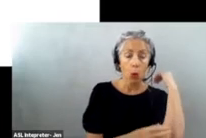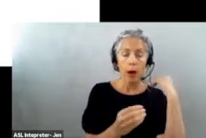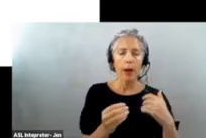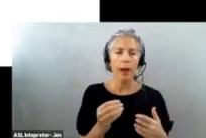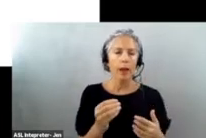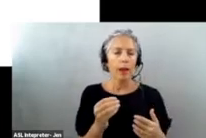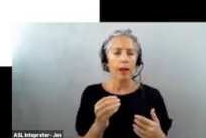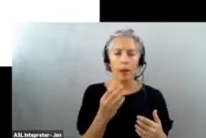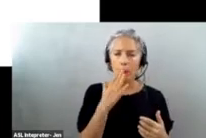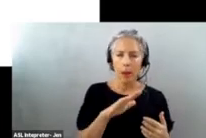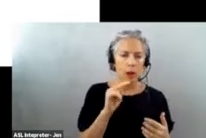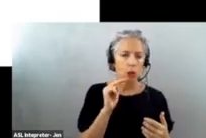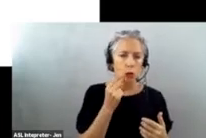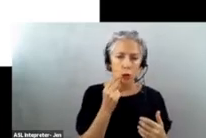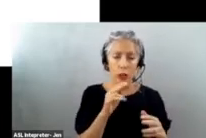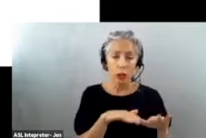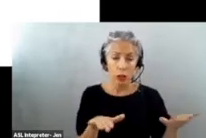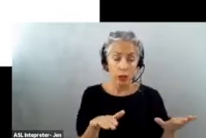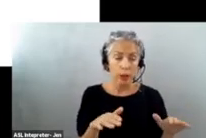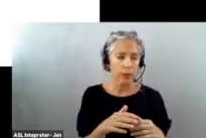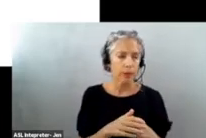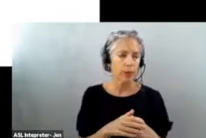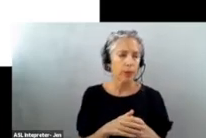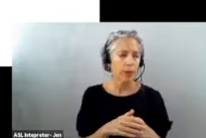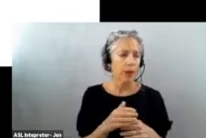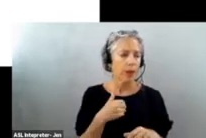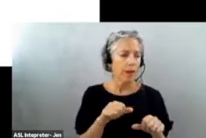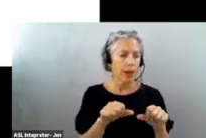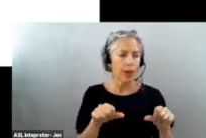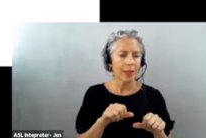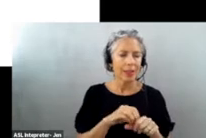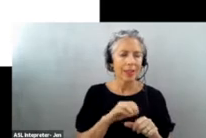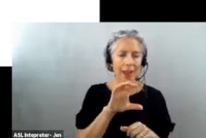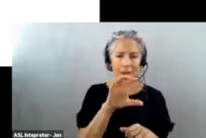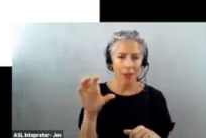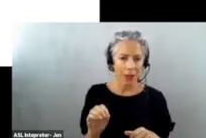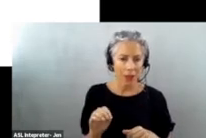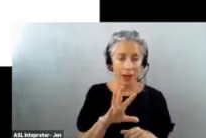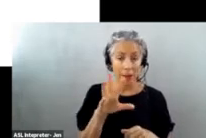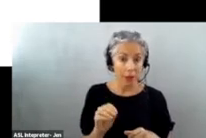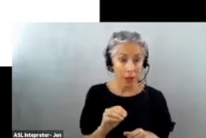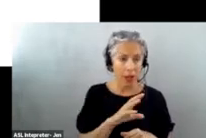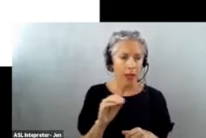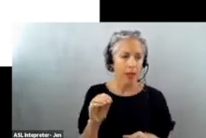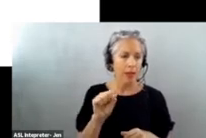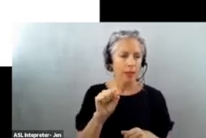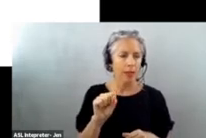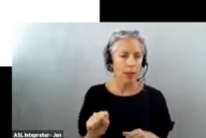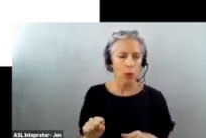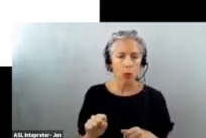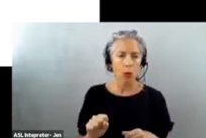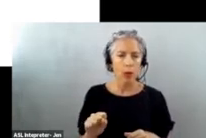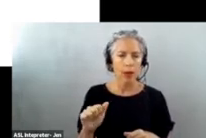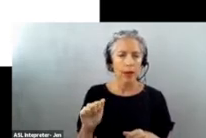malnourished children were, that you had areas in sub-Saharan Africa and also in South